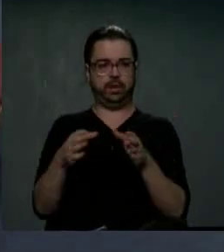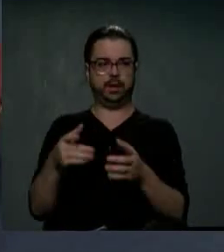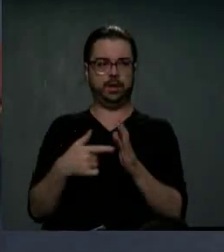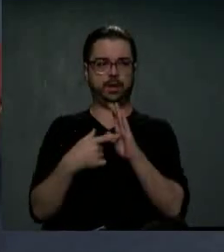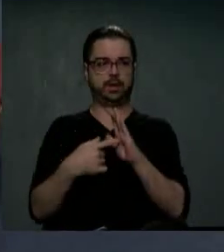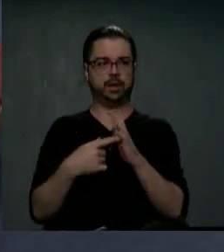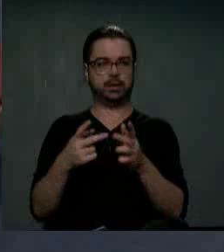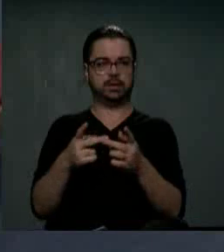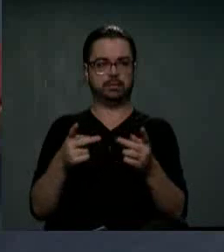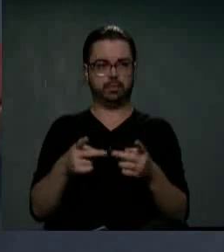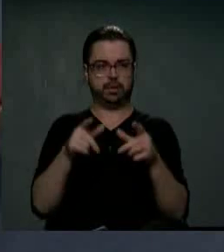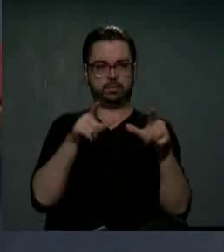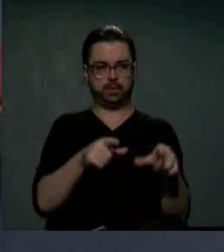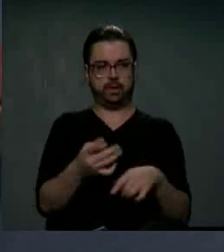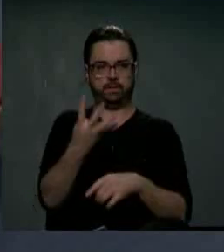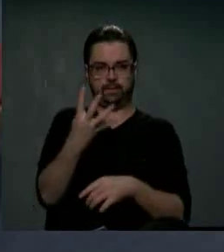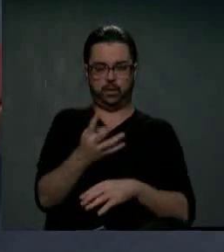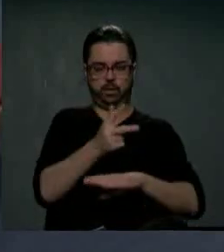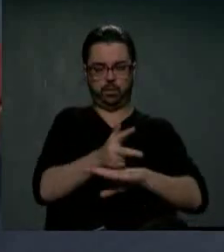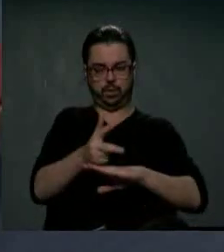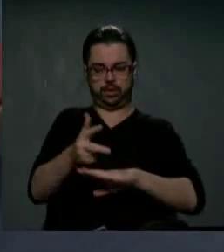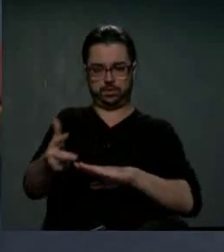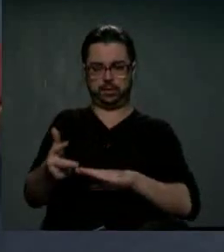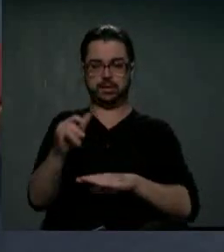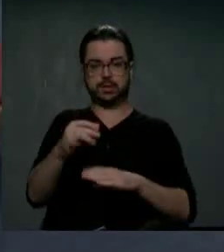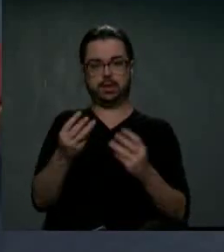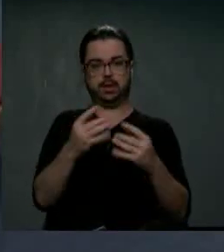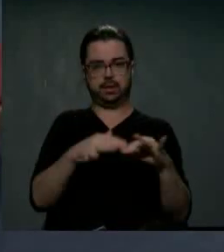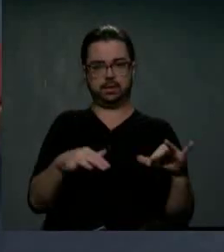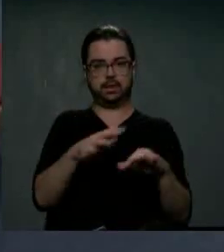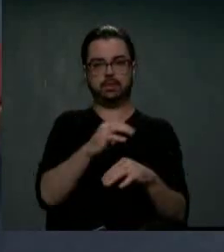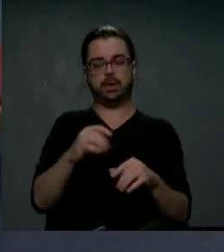parking spaces. The landscape and buffer ordinance would typically